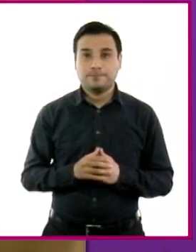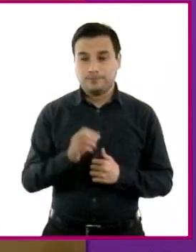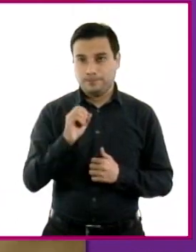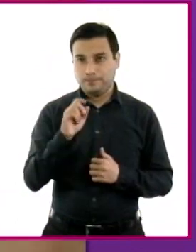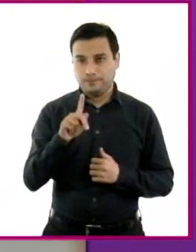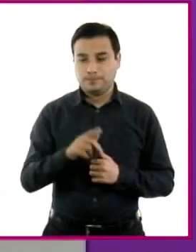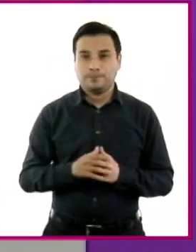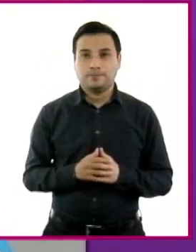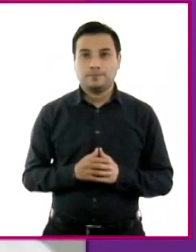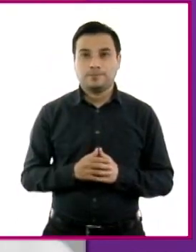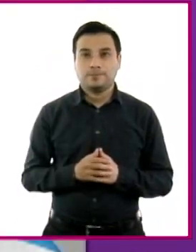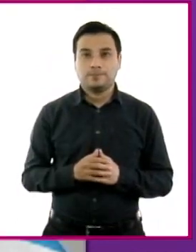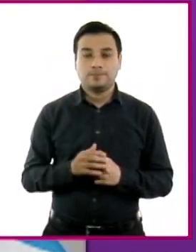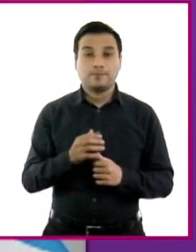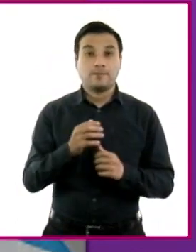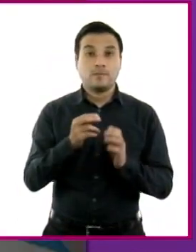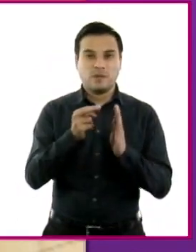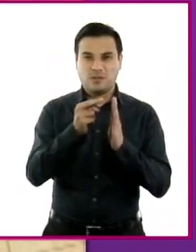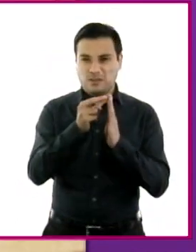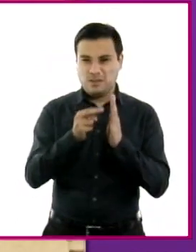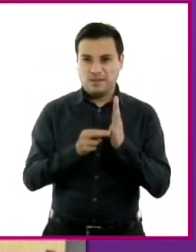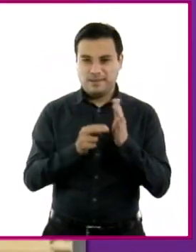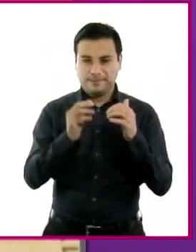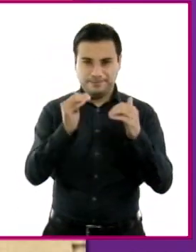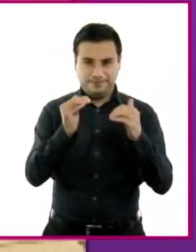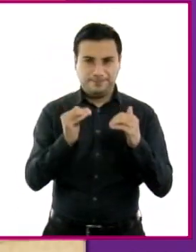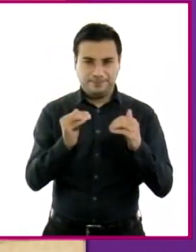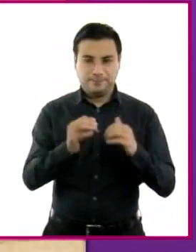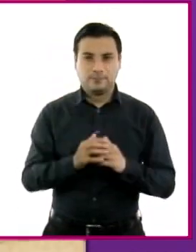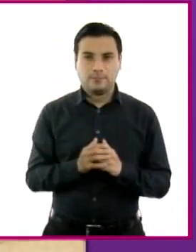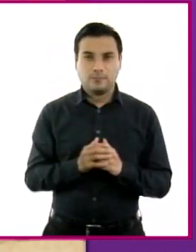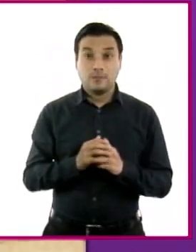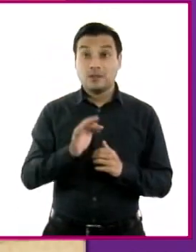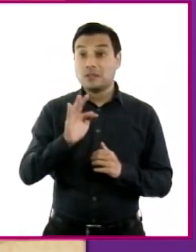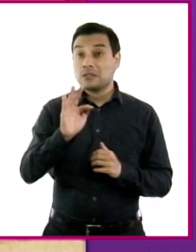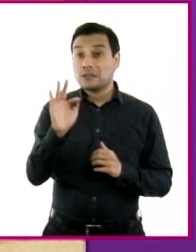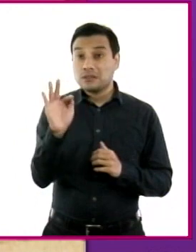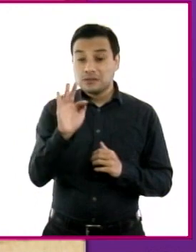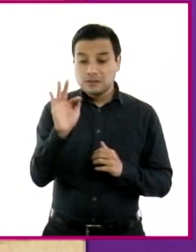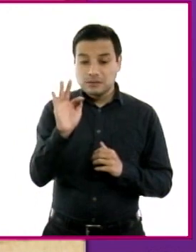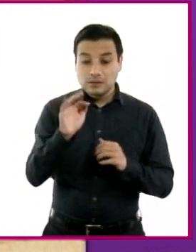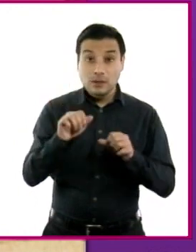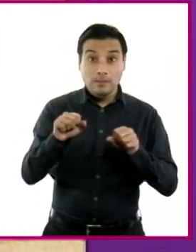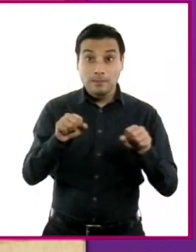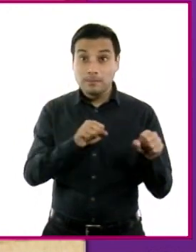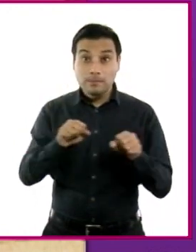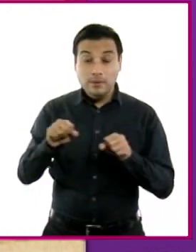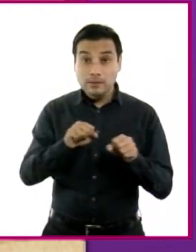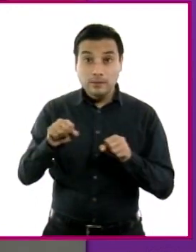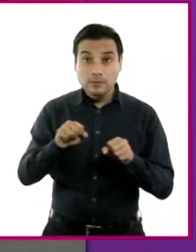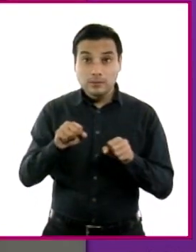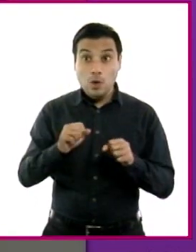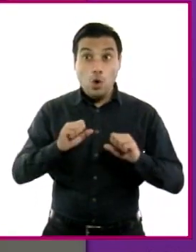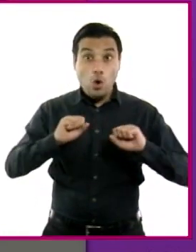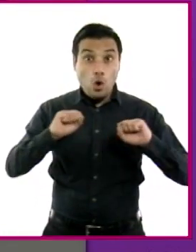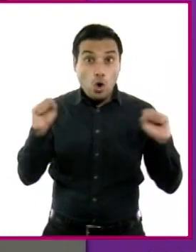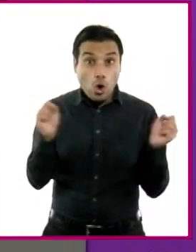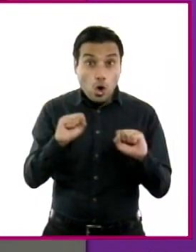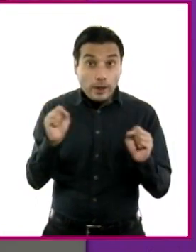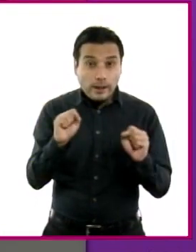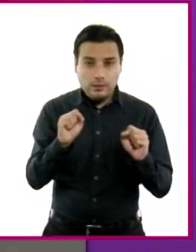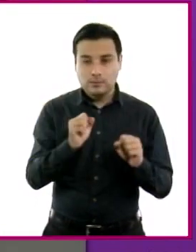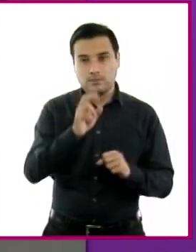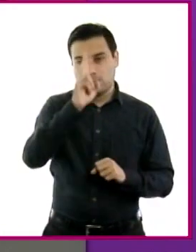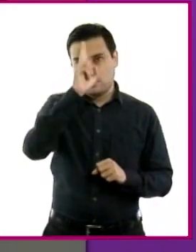Fine. Next rule is, in case of an earthquake, we mustn't run. Did you